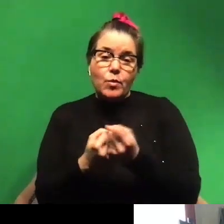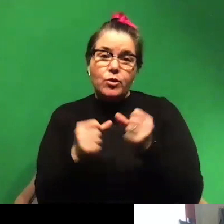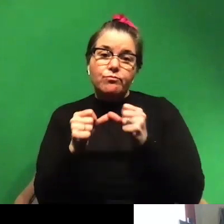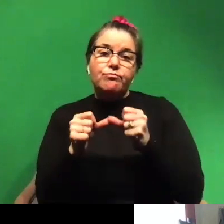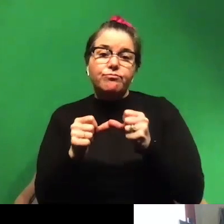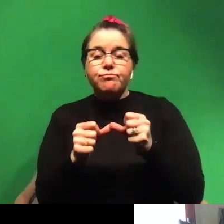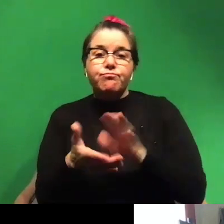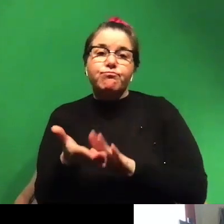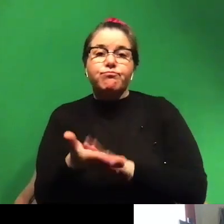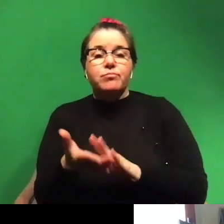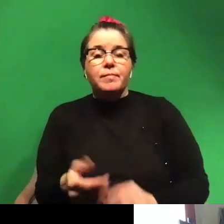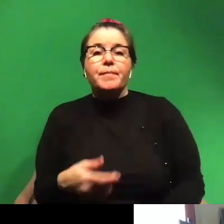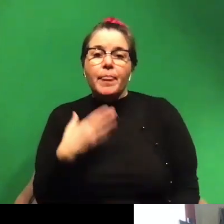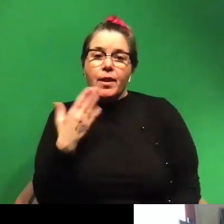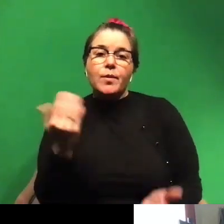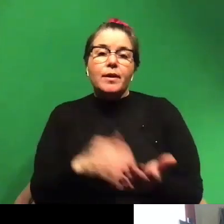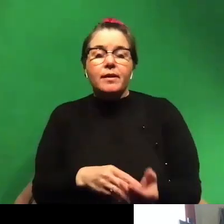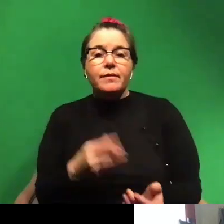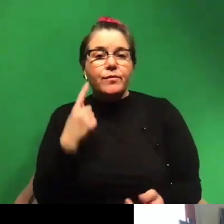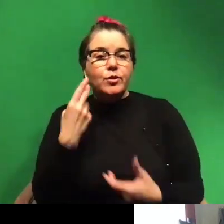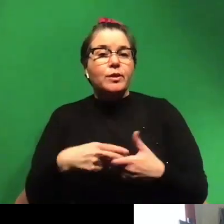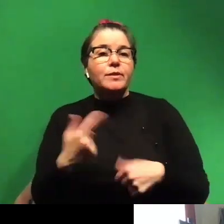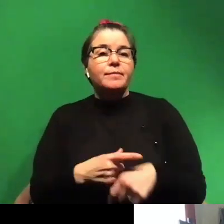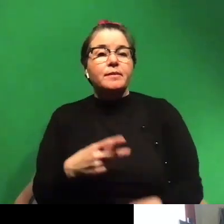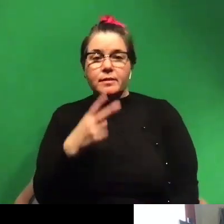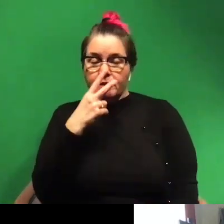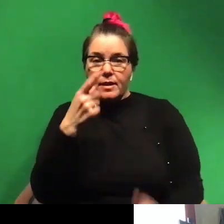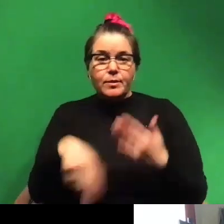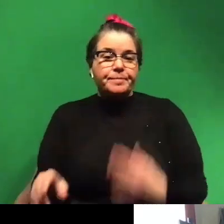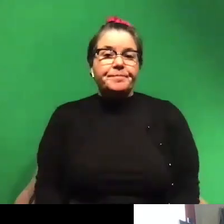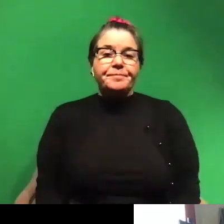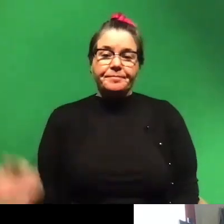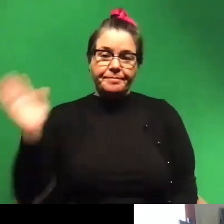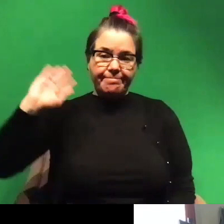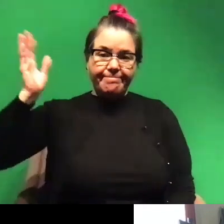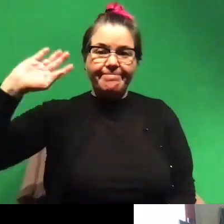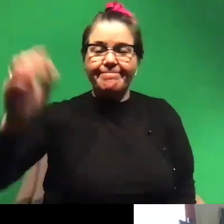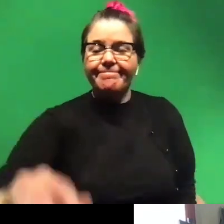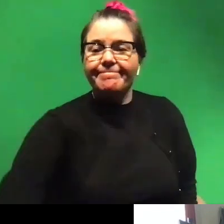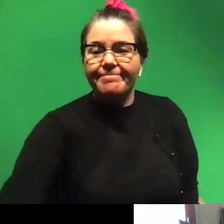So thank you again for joining us today, and we'll see you next week. Bye.